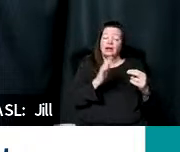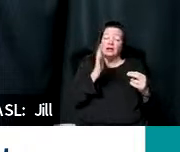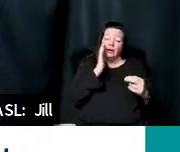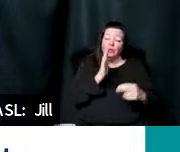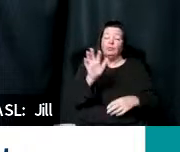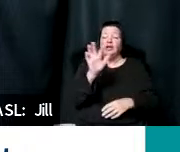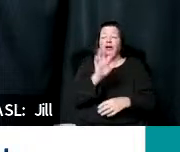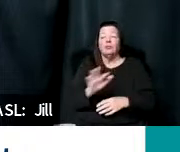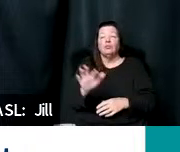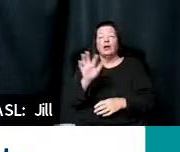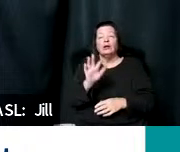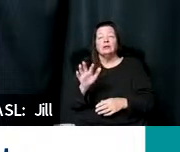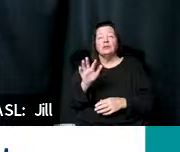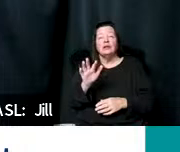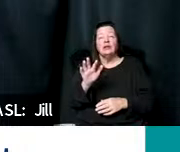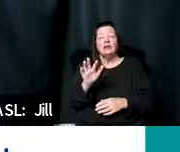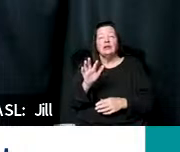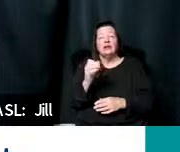approximately